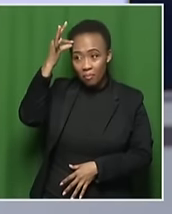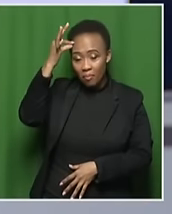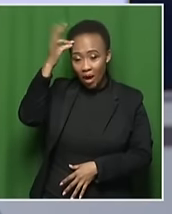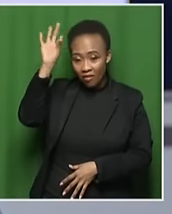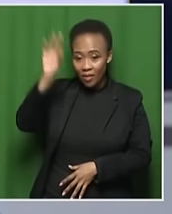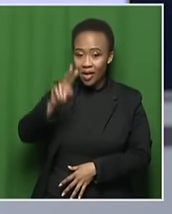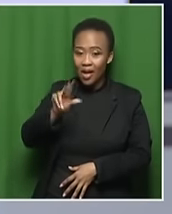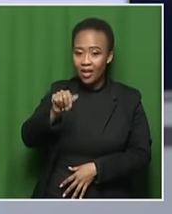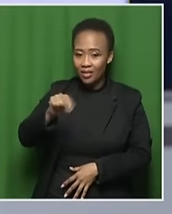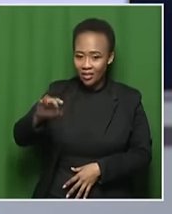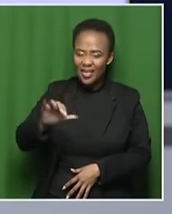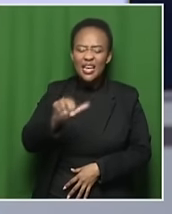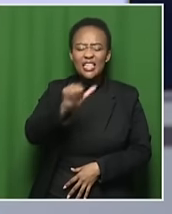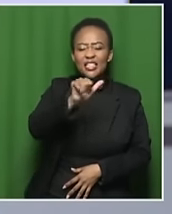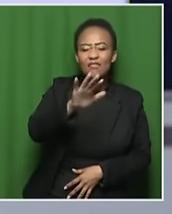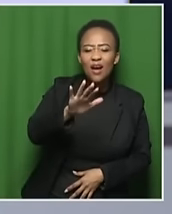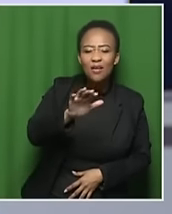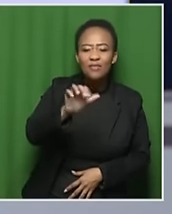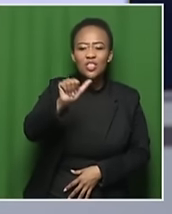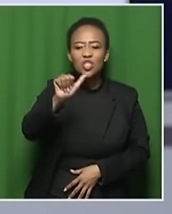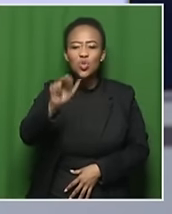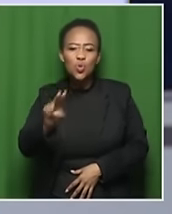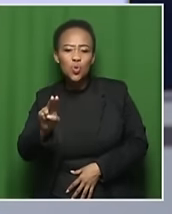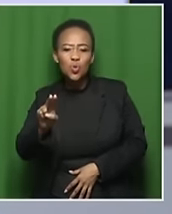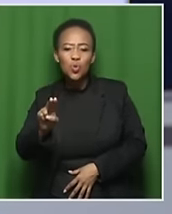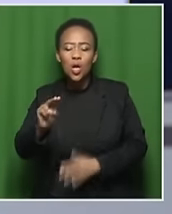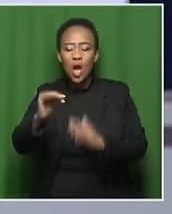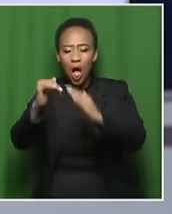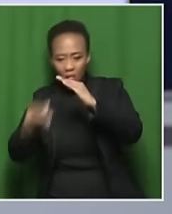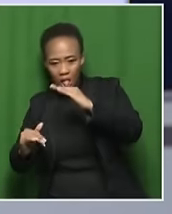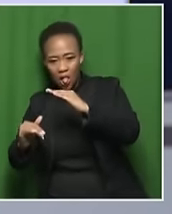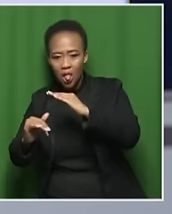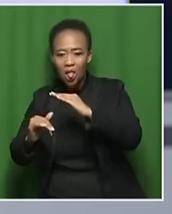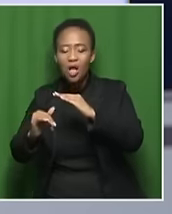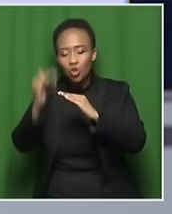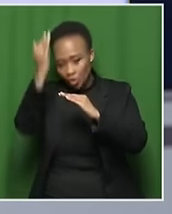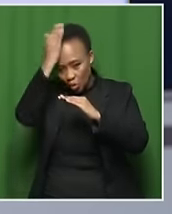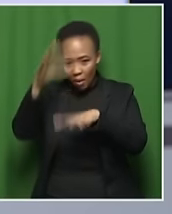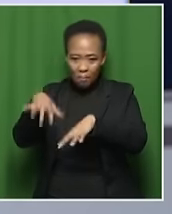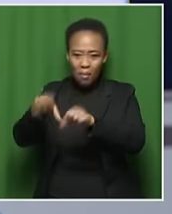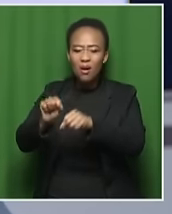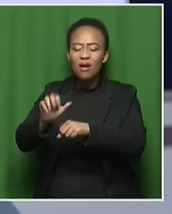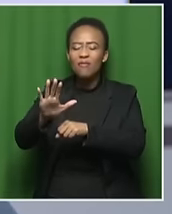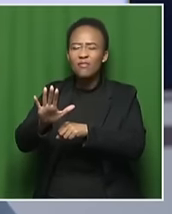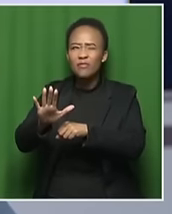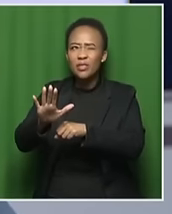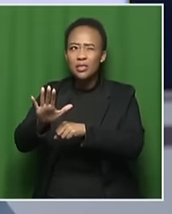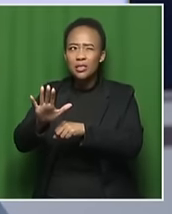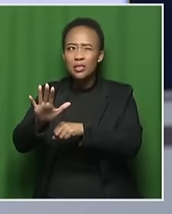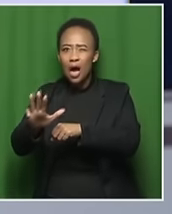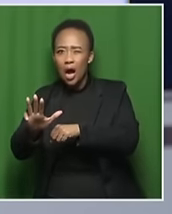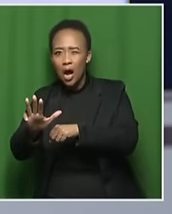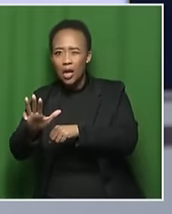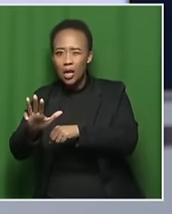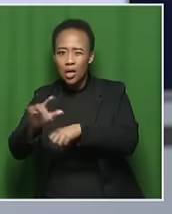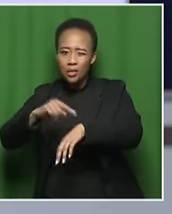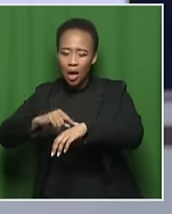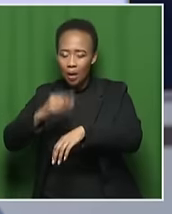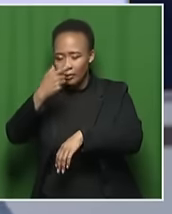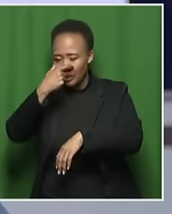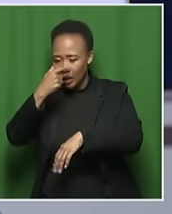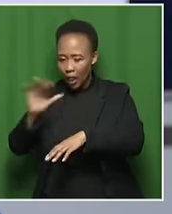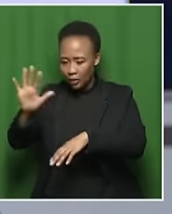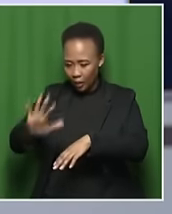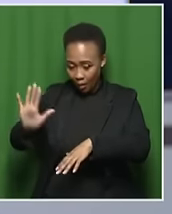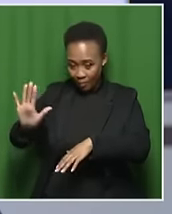65%, 62%. Until Jacob Zuma, they got up to 59 or 58% under Cyril, somewhere thereabouts. So it's the nation,